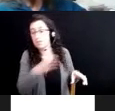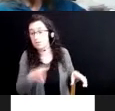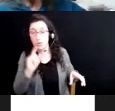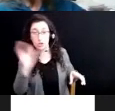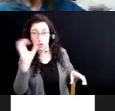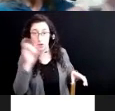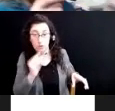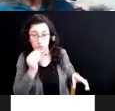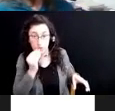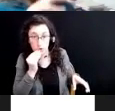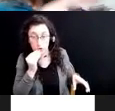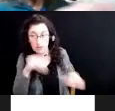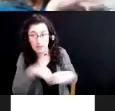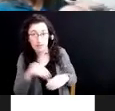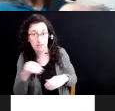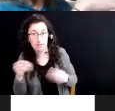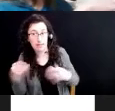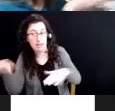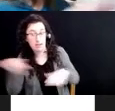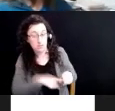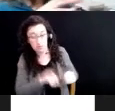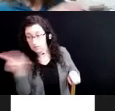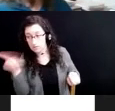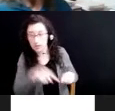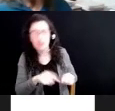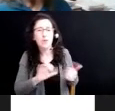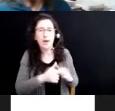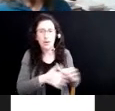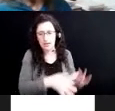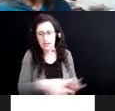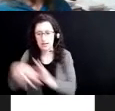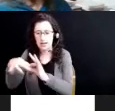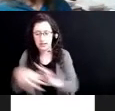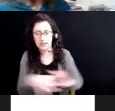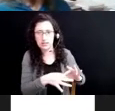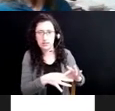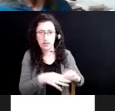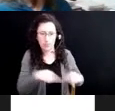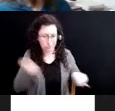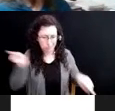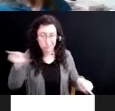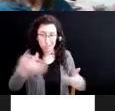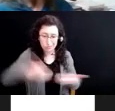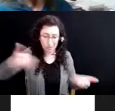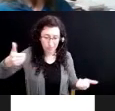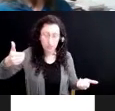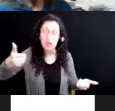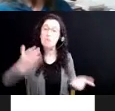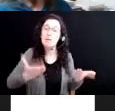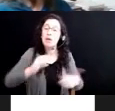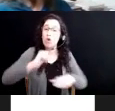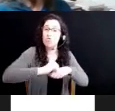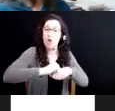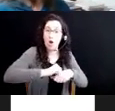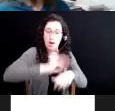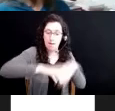the uplands, providing stepping stones in the form of logs and habitat piles and rock piles are things